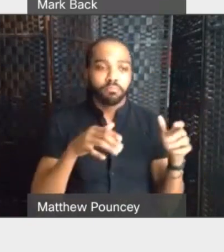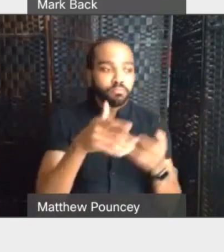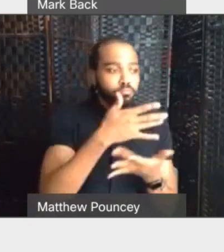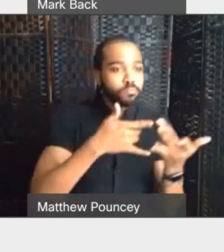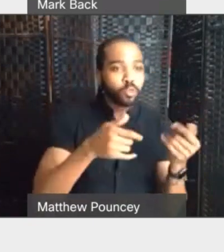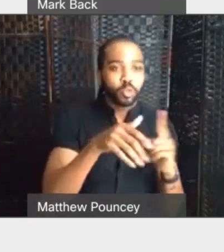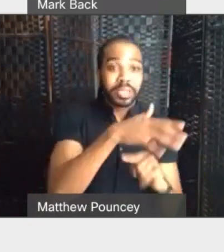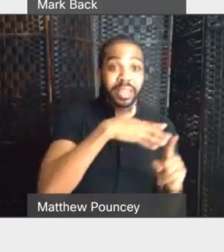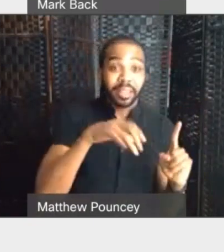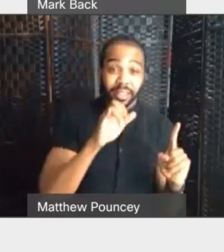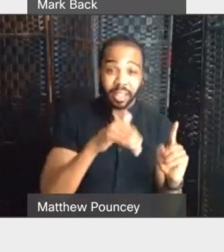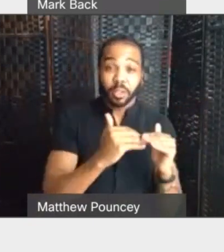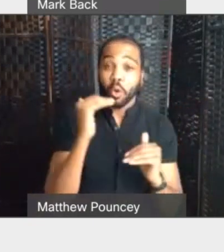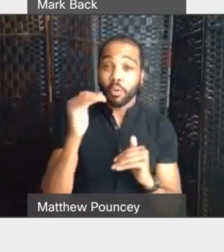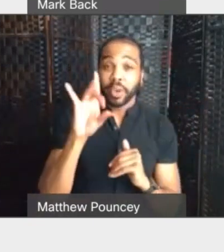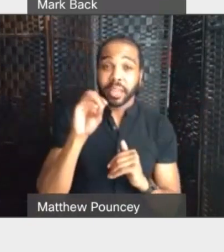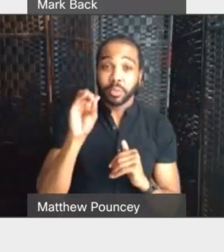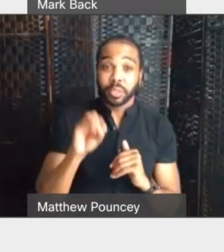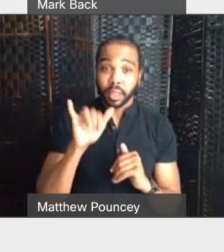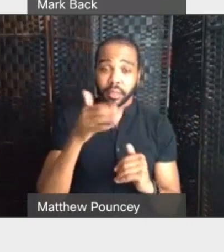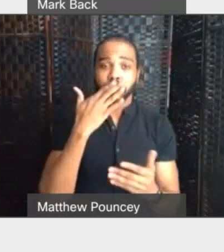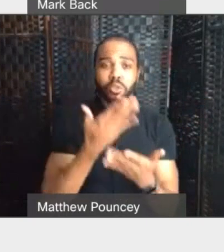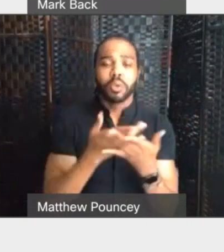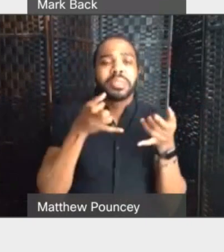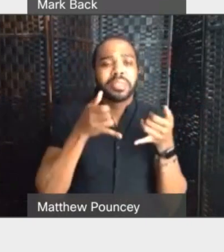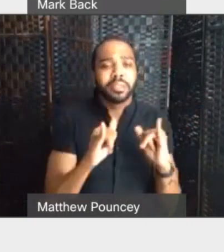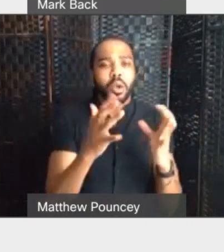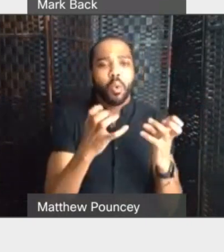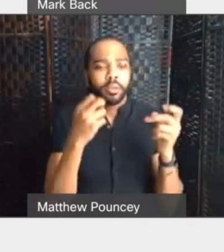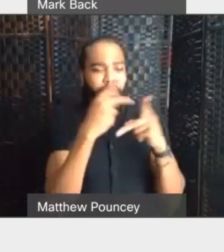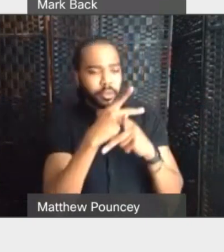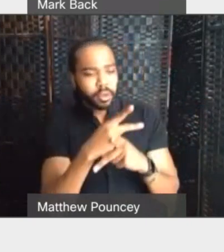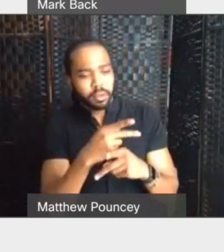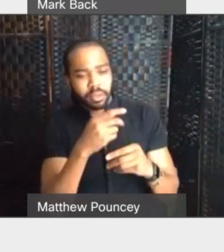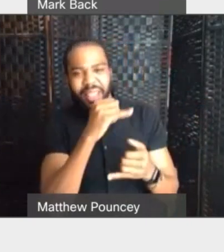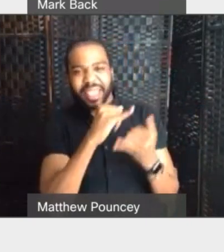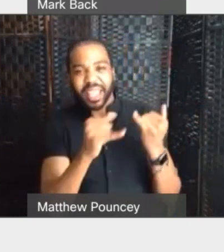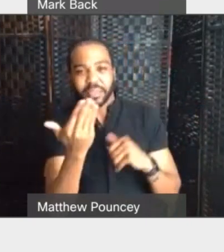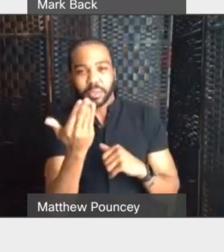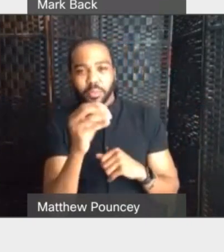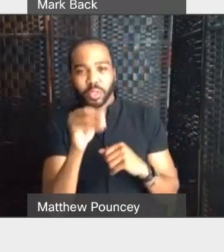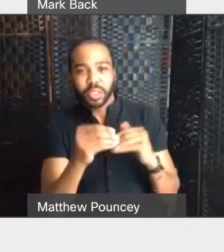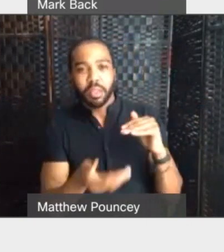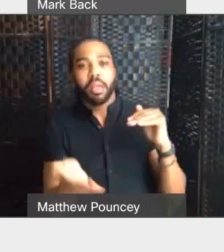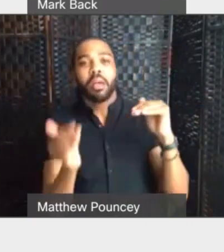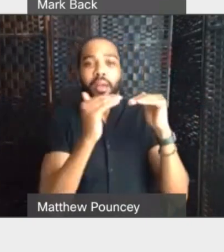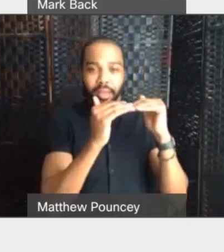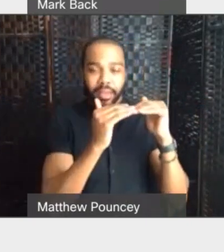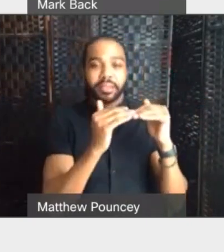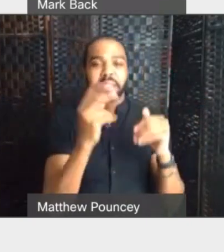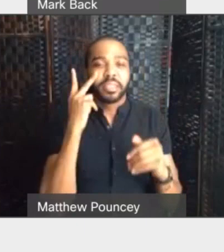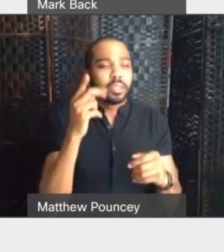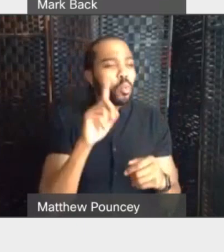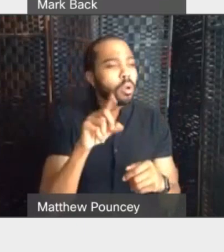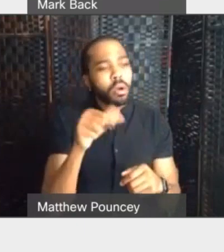of over 80% is very good. We still want to figure out that last 15% to see what issues